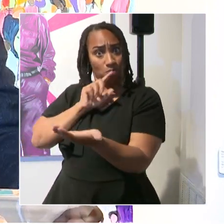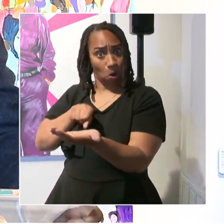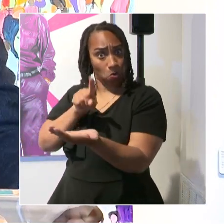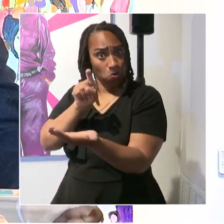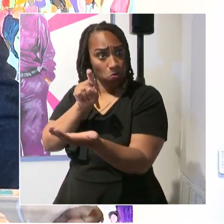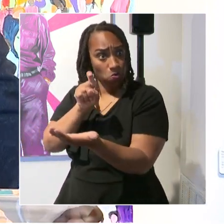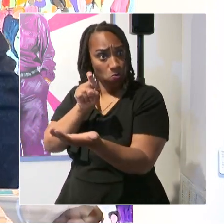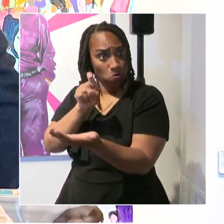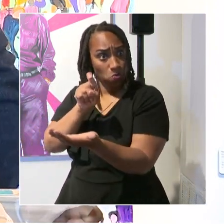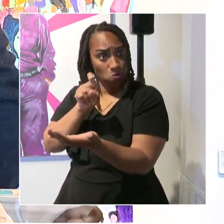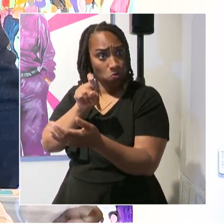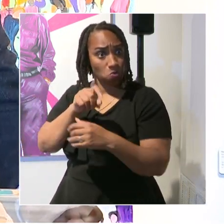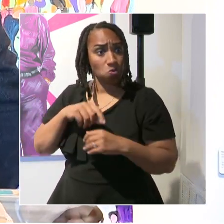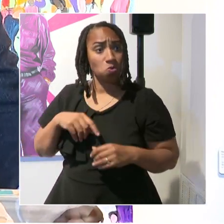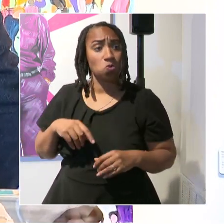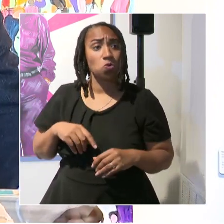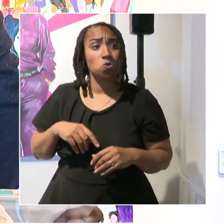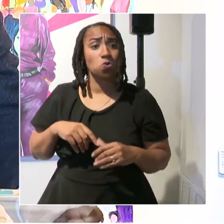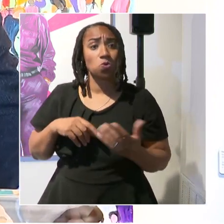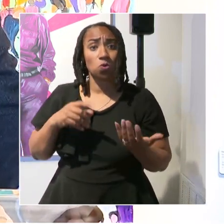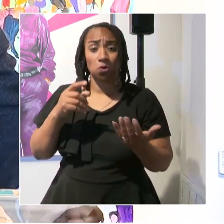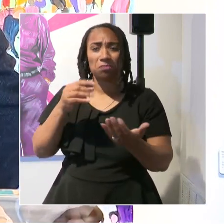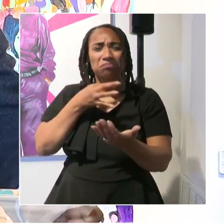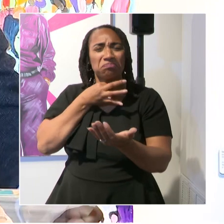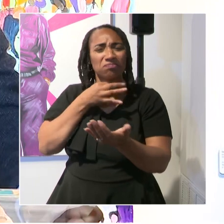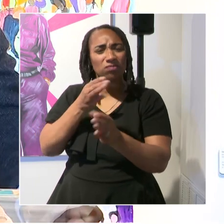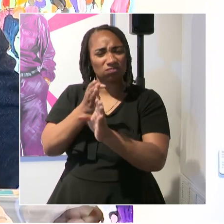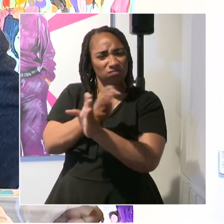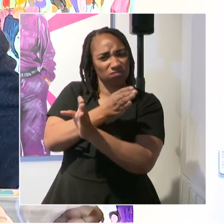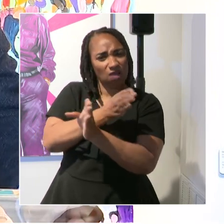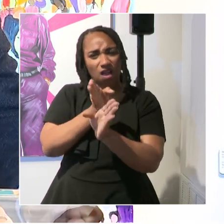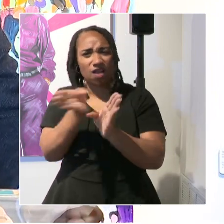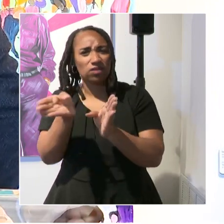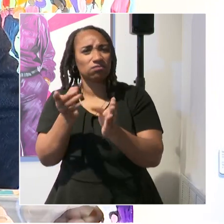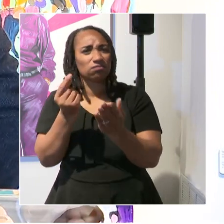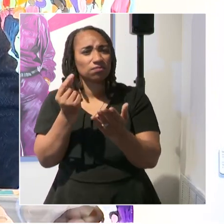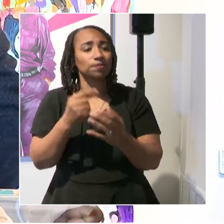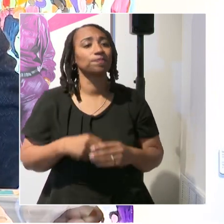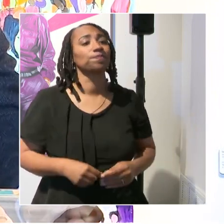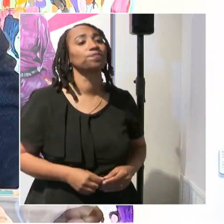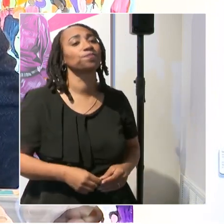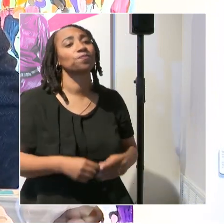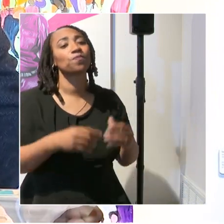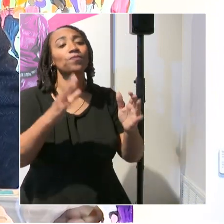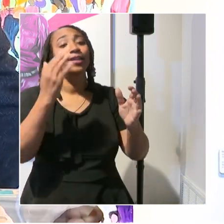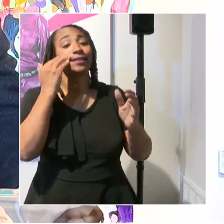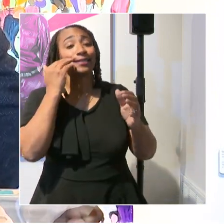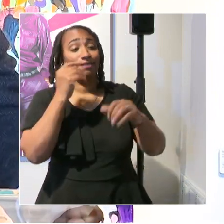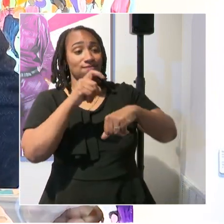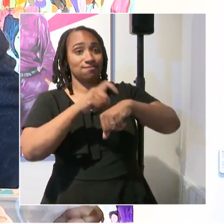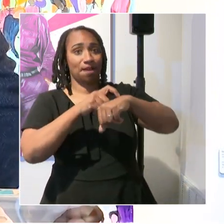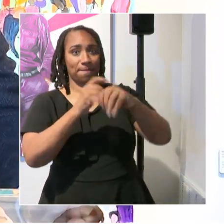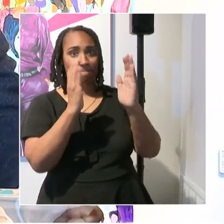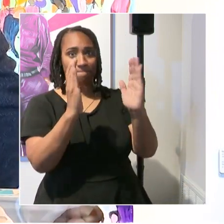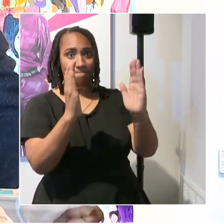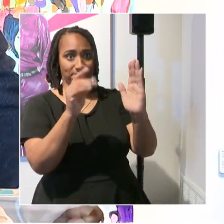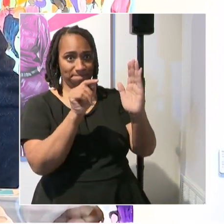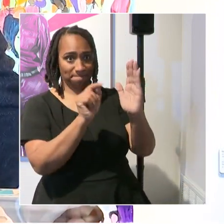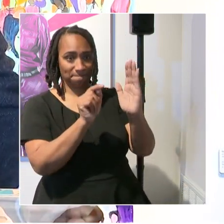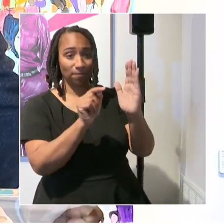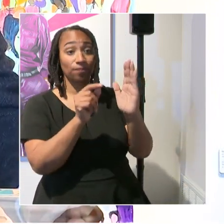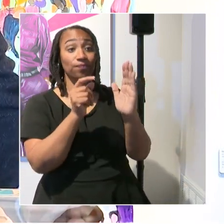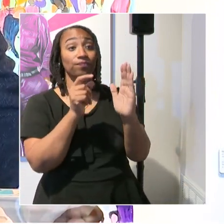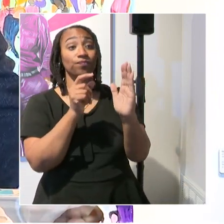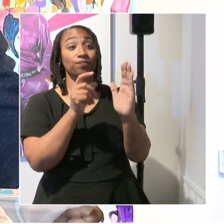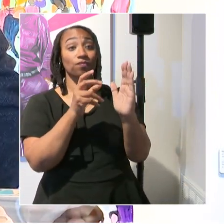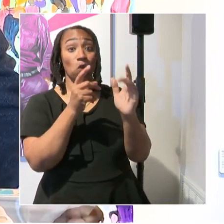before you're able to take any action? Yeah, I believe, Mark, what you're referring to is a 30-day period that runs after what happens